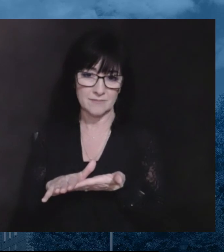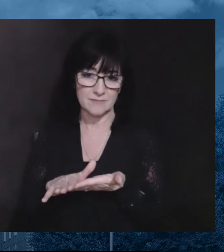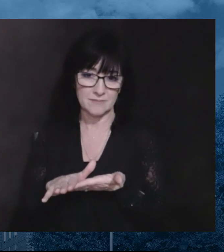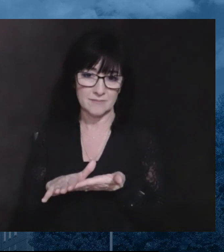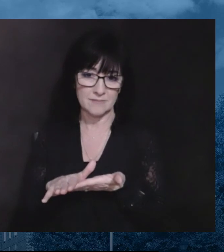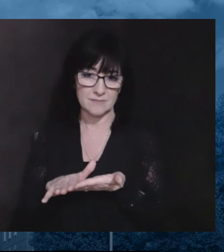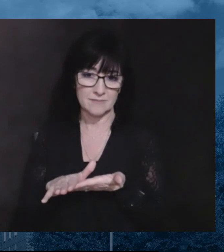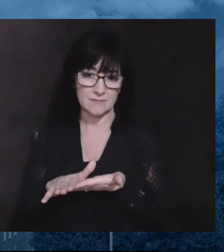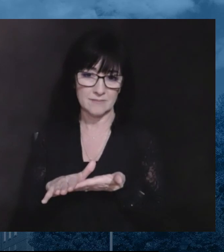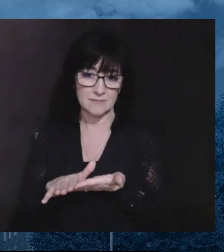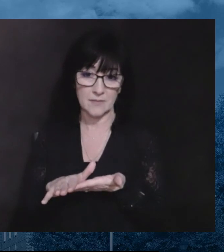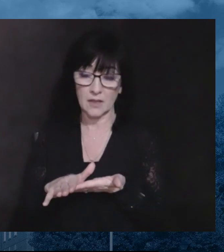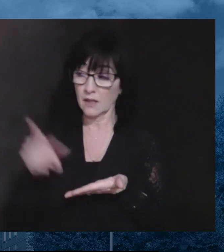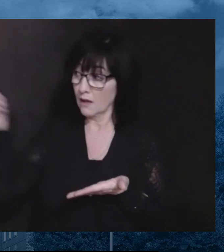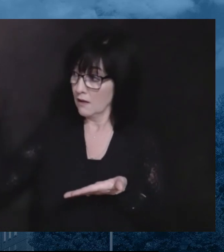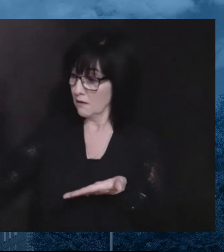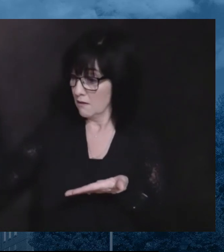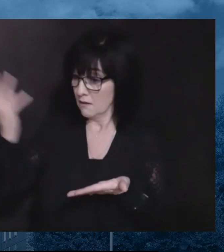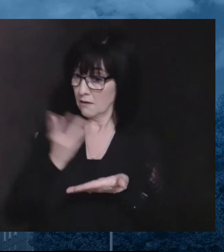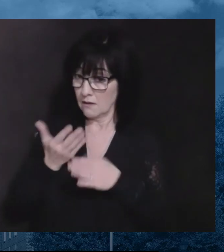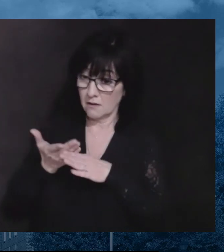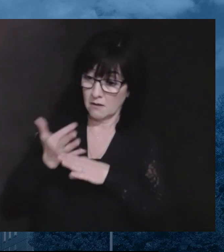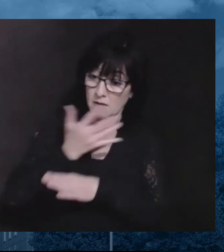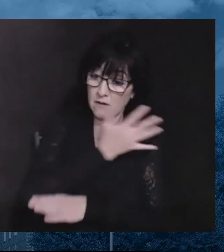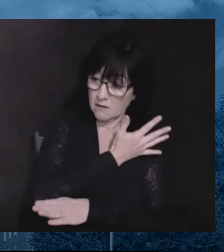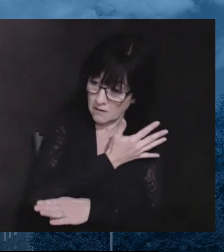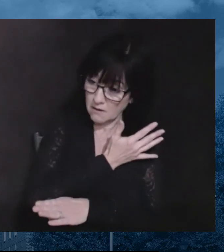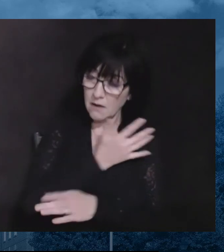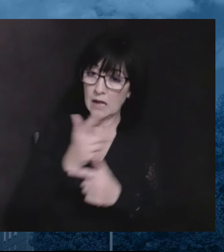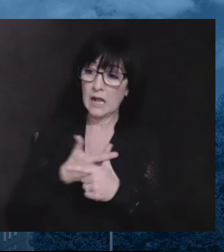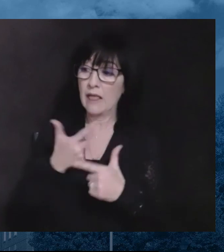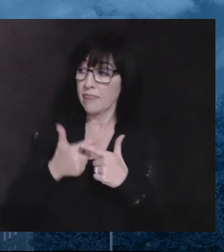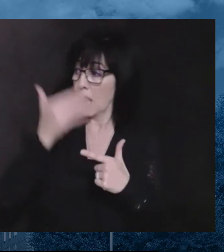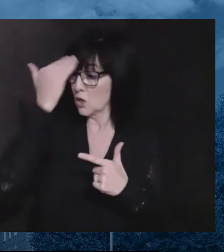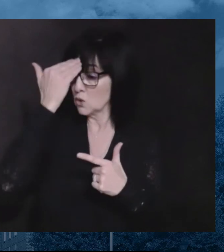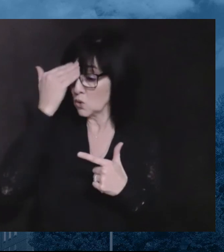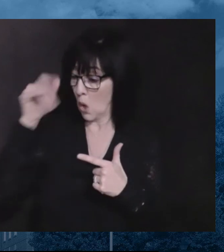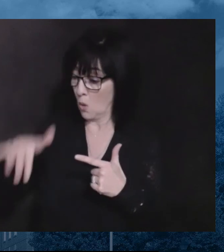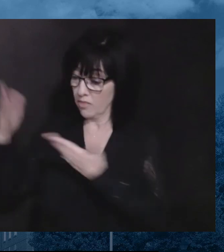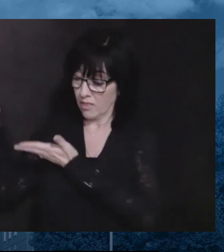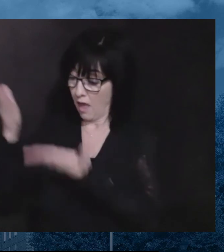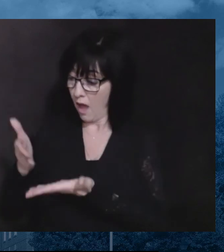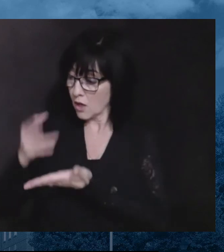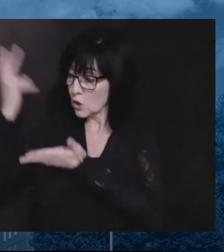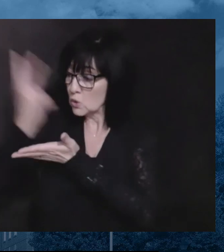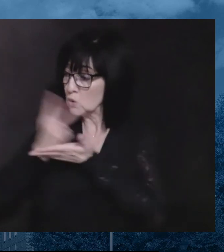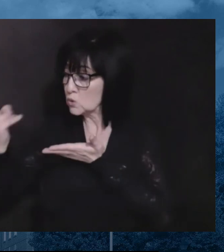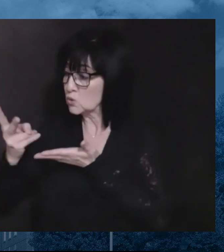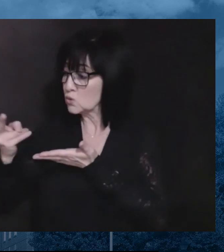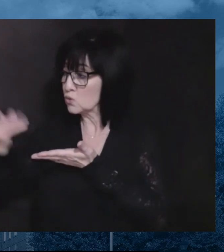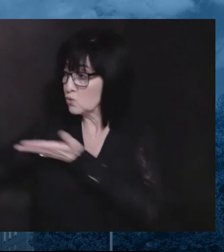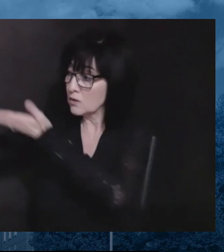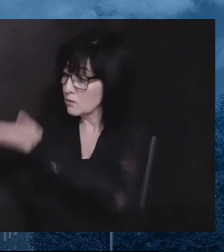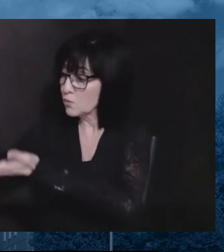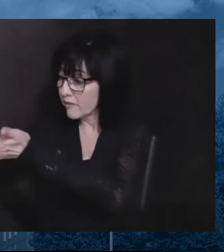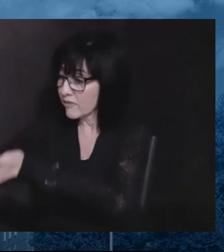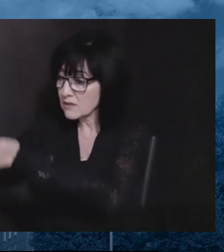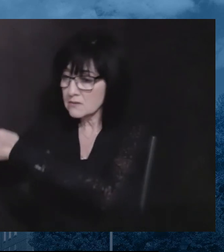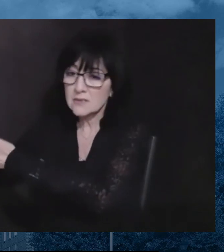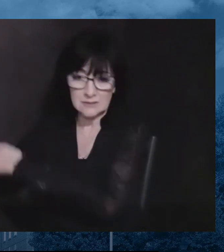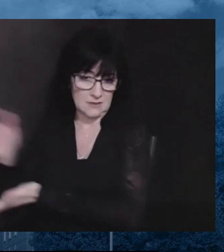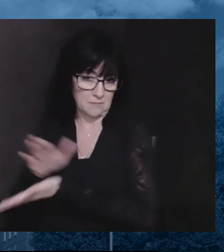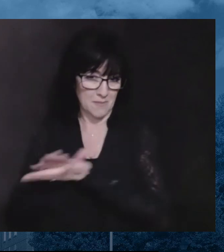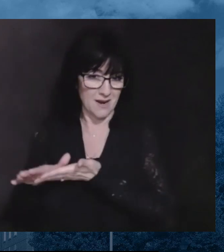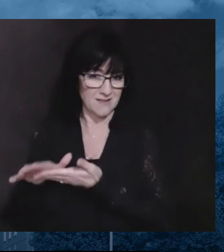many weeks of a projection of what we were going to receive. But, we do our best with the information that